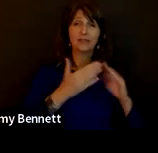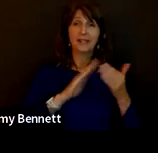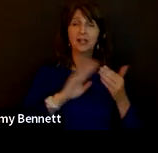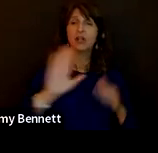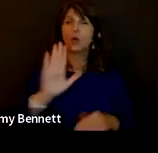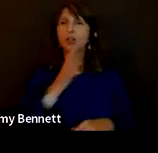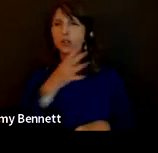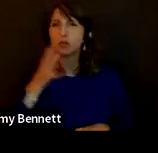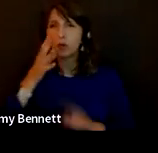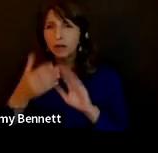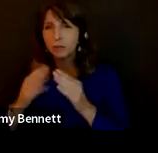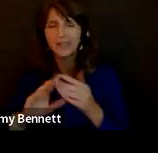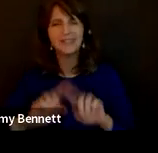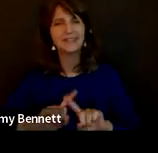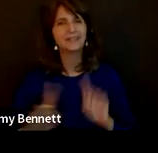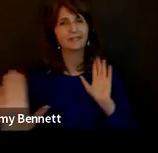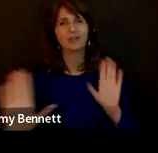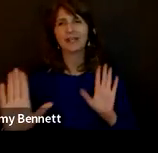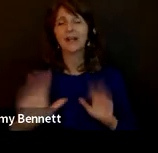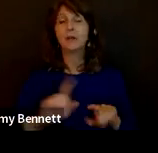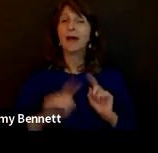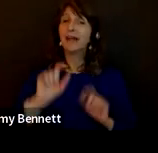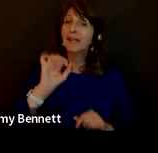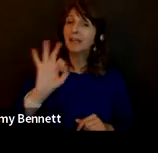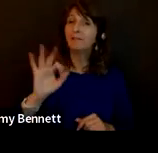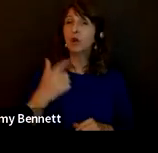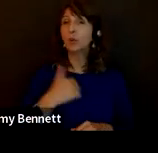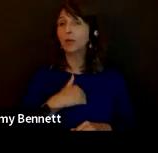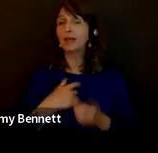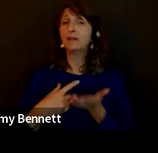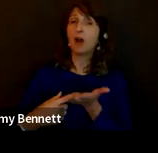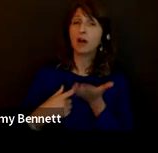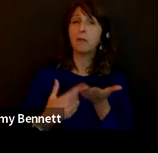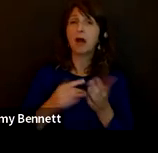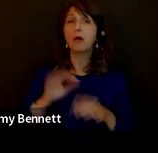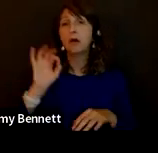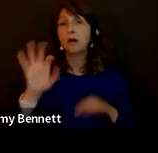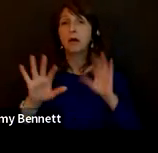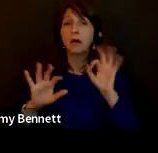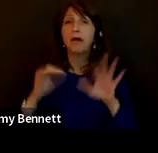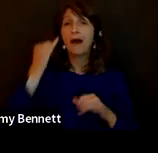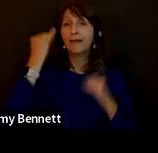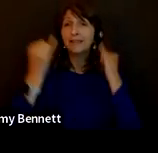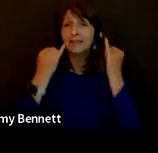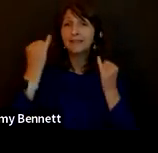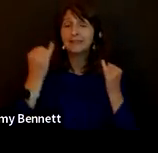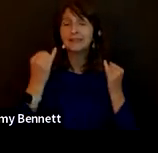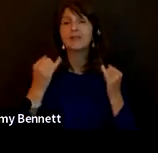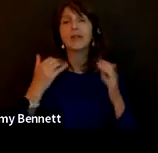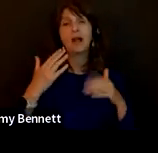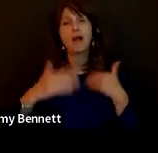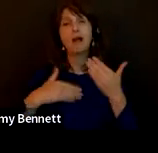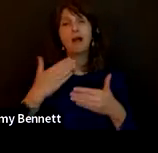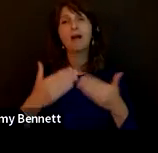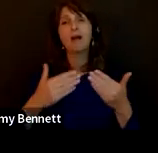framework together and we say, hey, think about this, try that, consider this, we are able to come to an outcome that supports